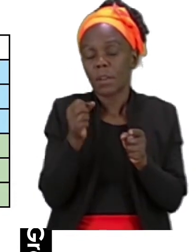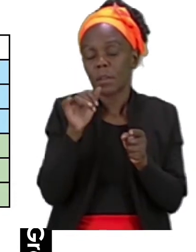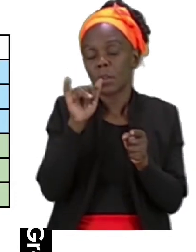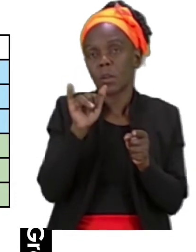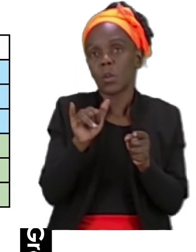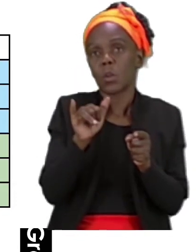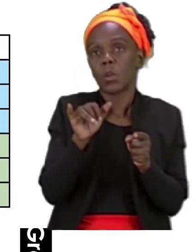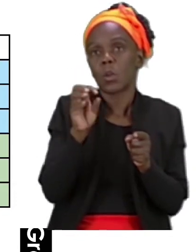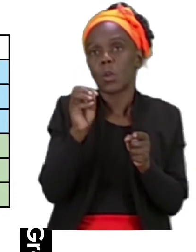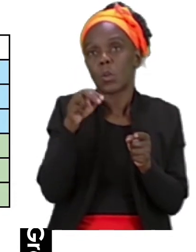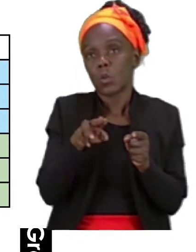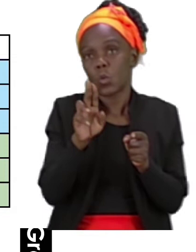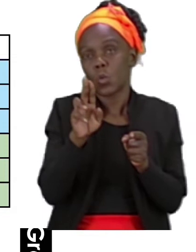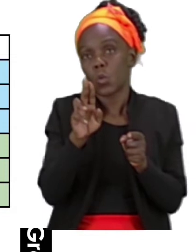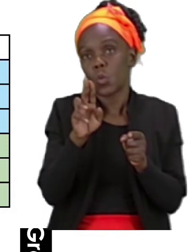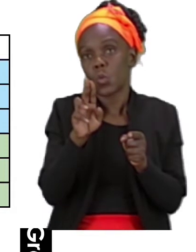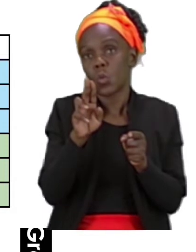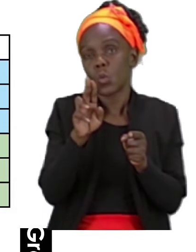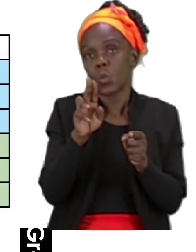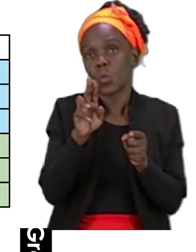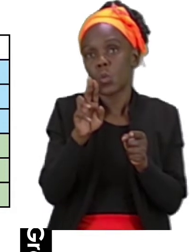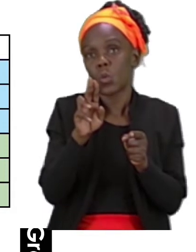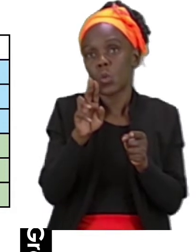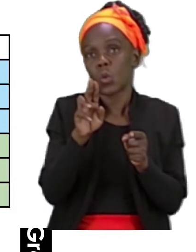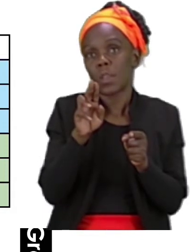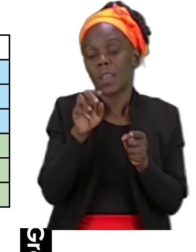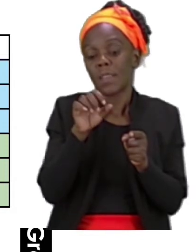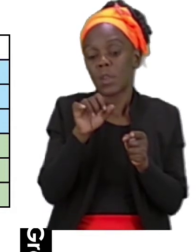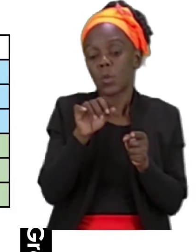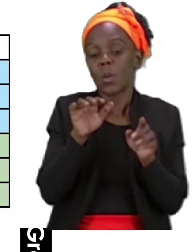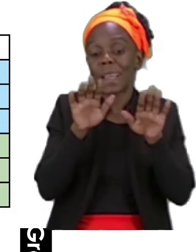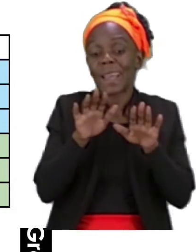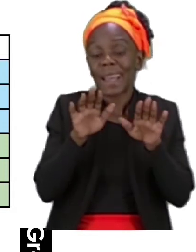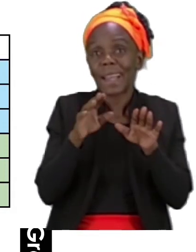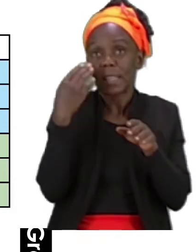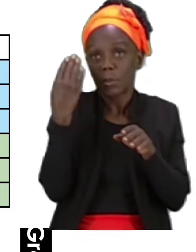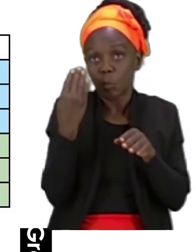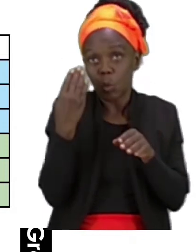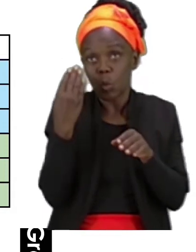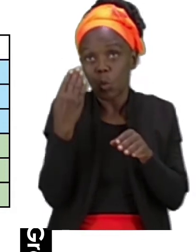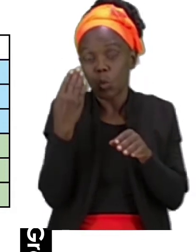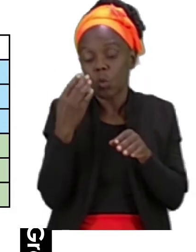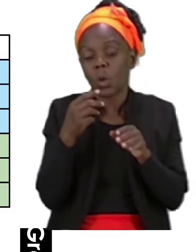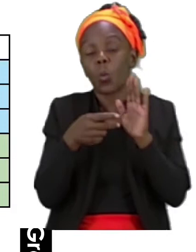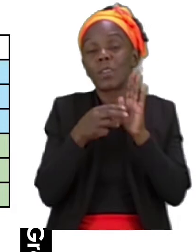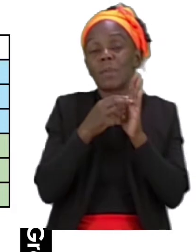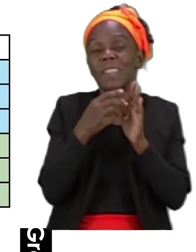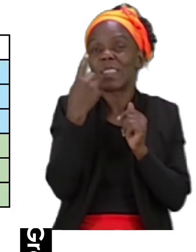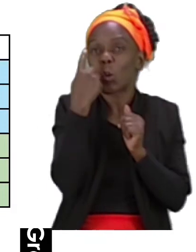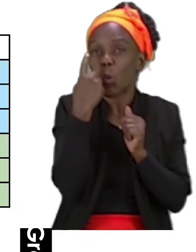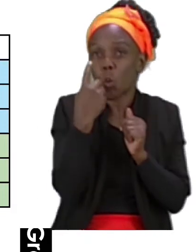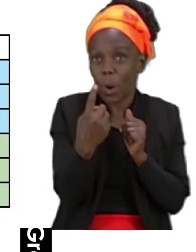in blue, which means it is a singular you. So we need to find the possessive pronoun,